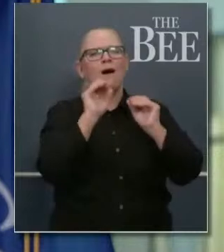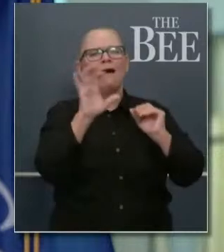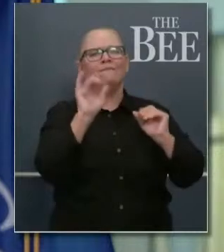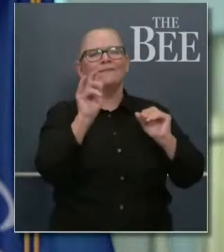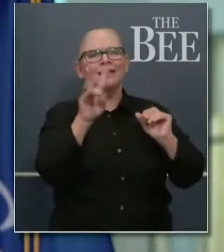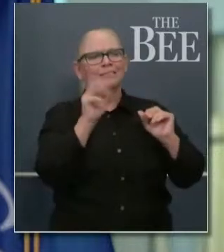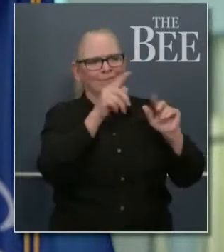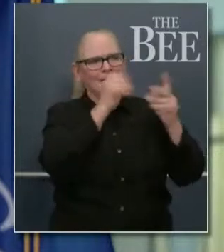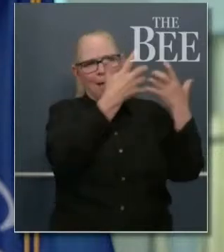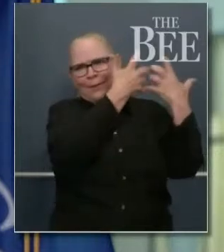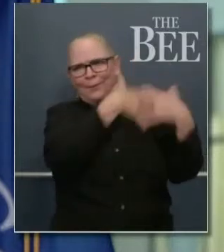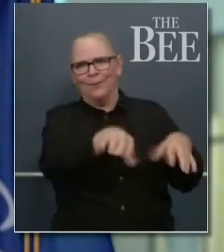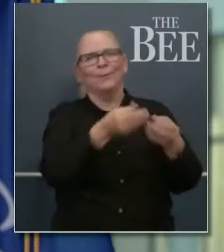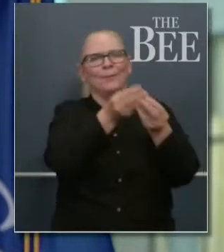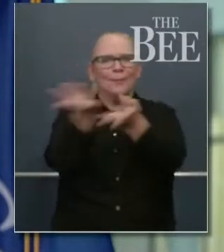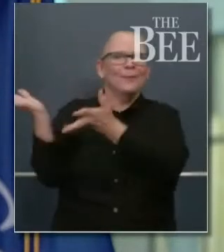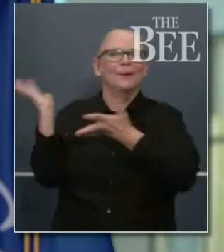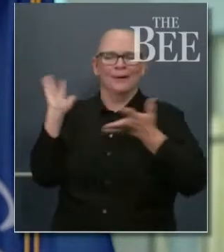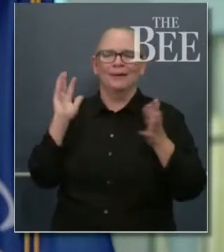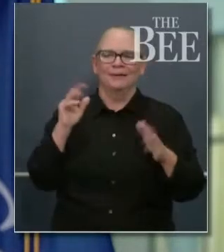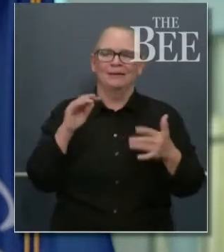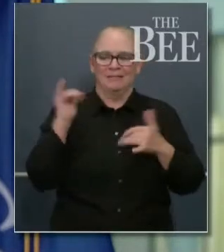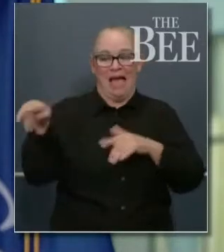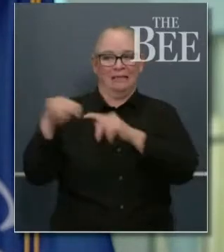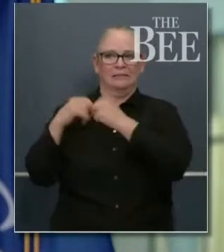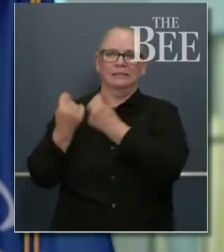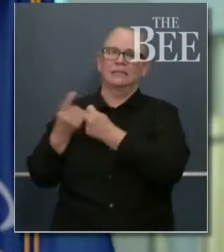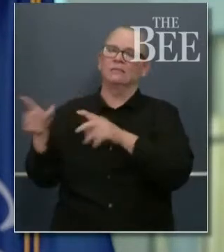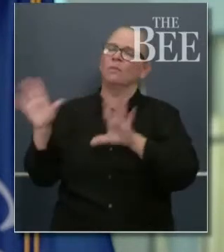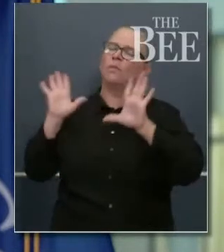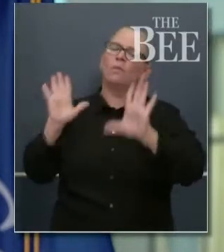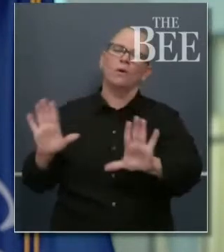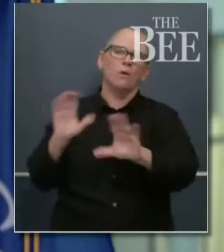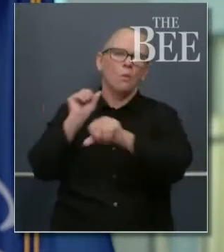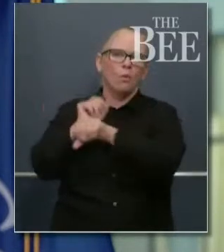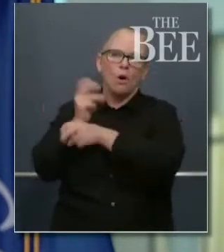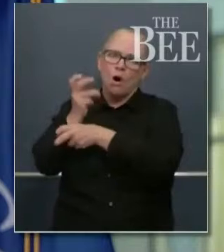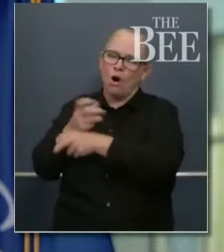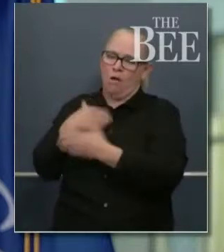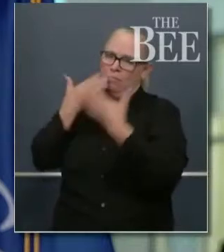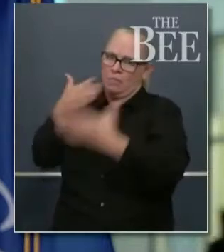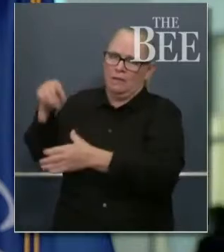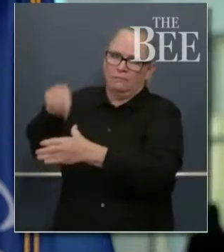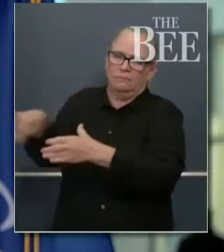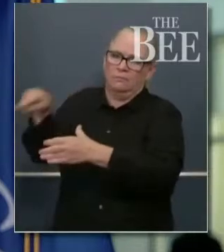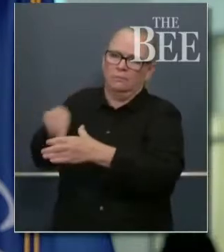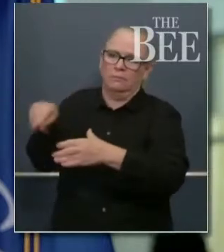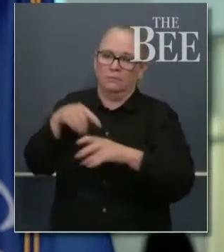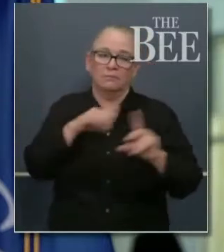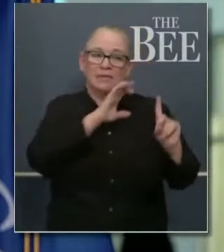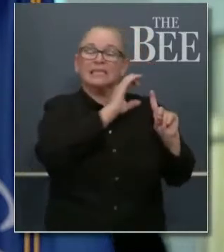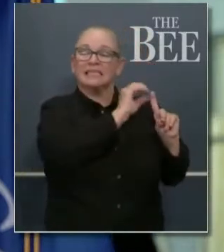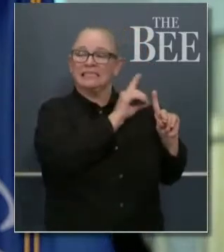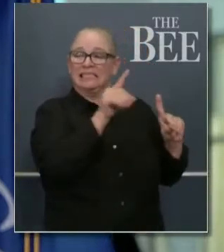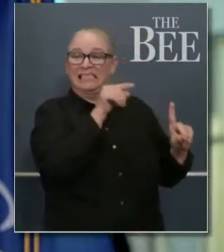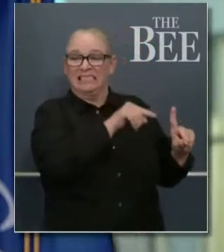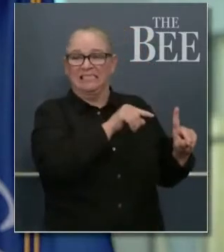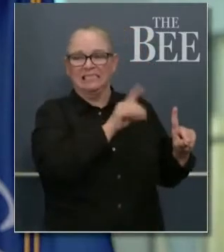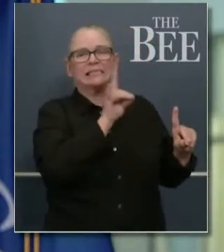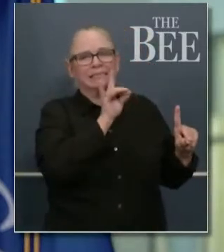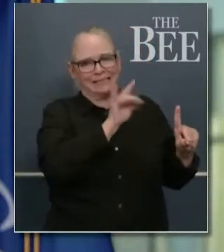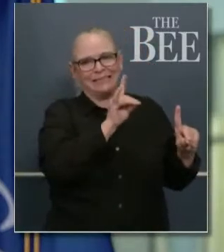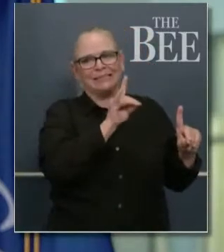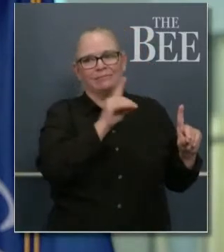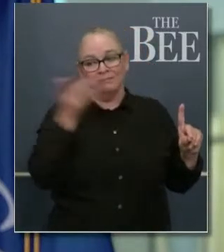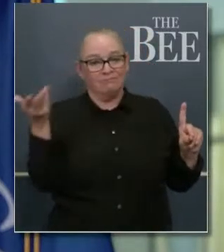she and the rest of the team have done tremendous amount of work. EDD is responding in kind to those